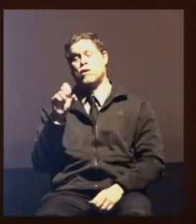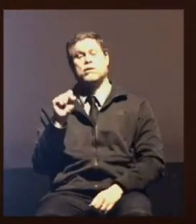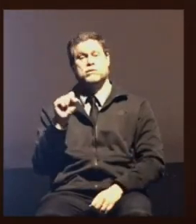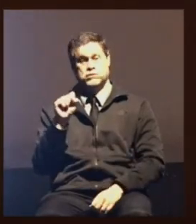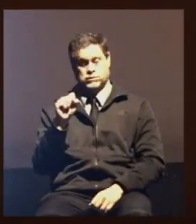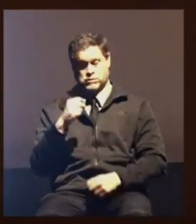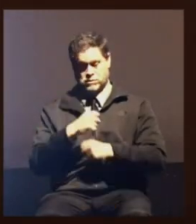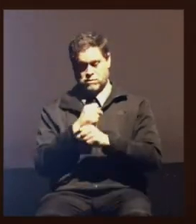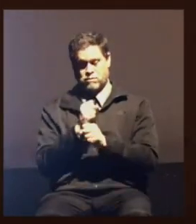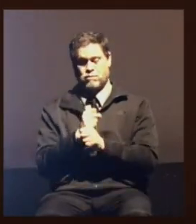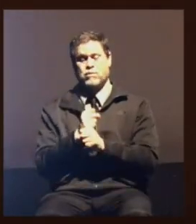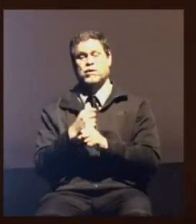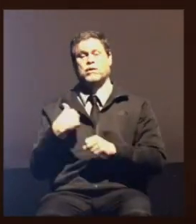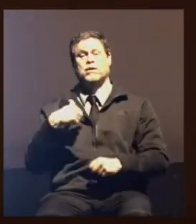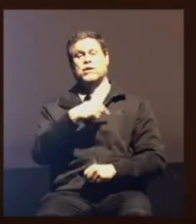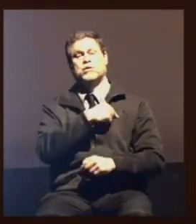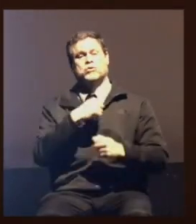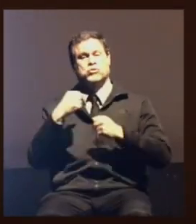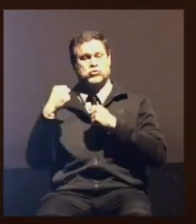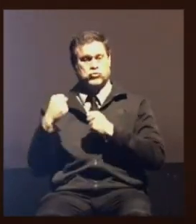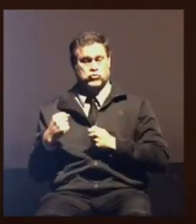and make us stronger."